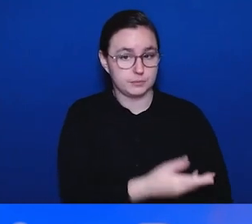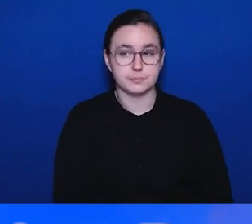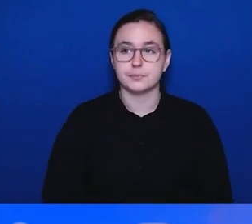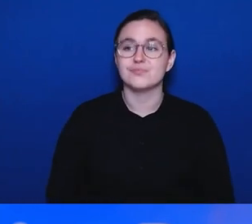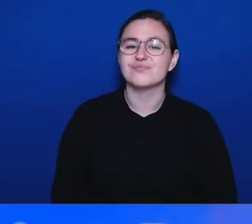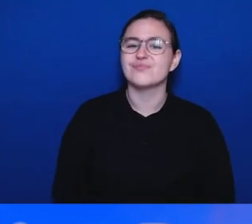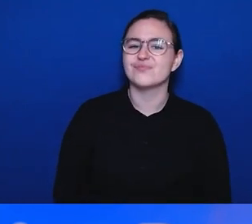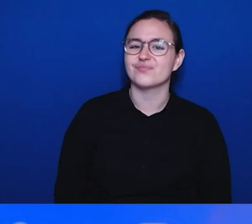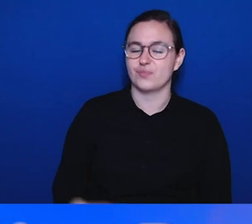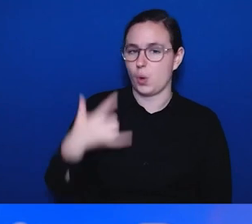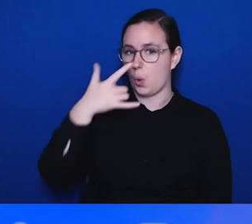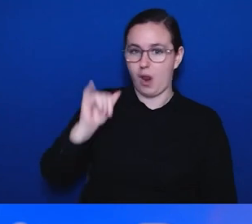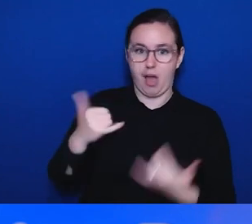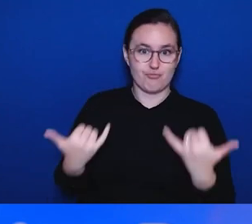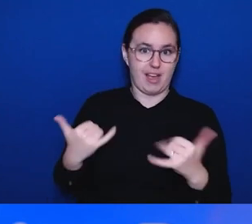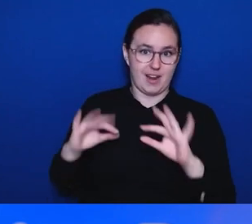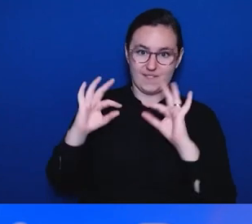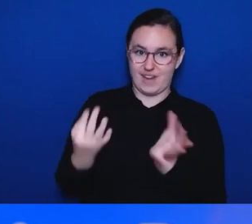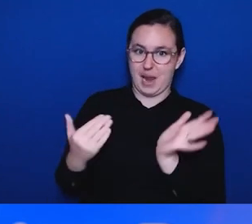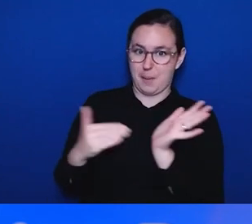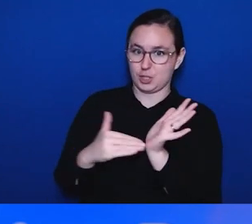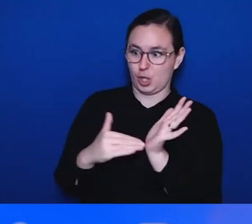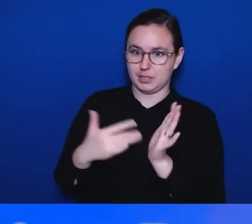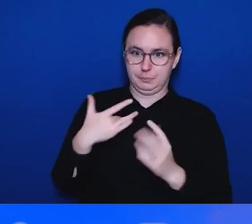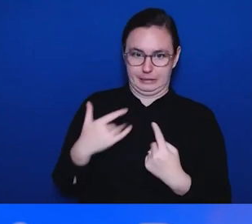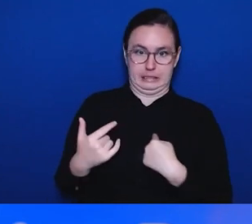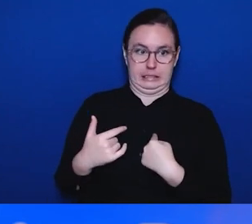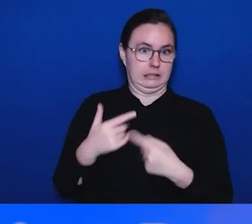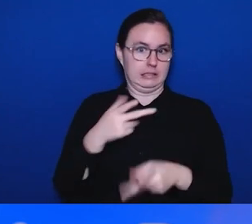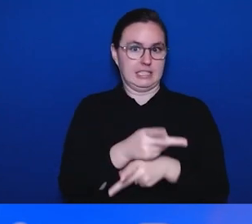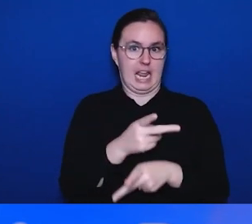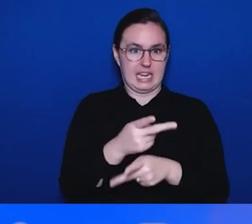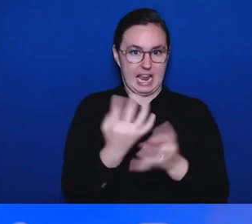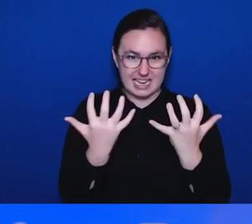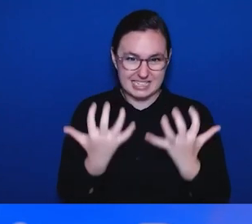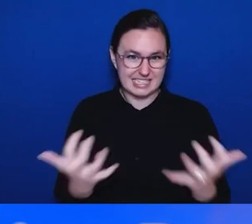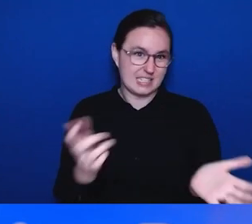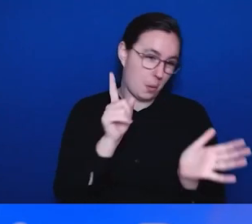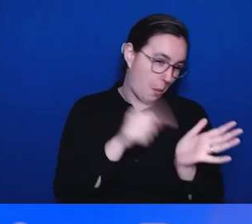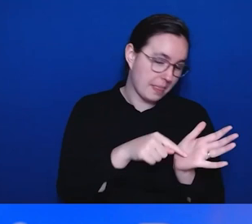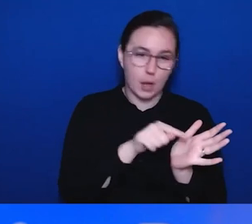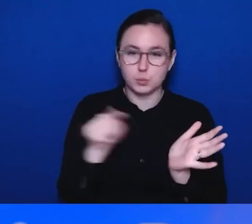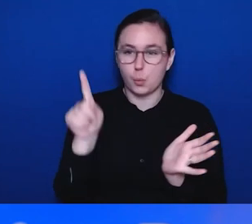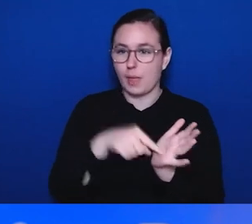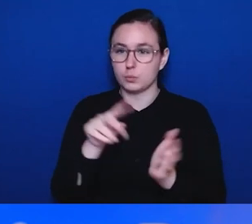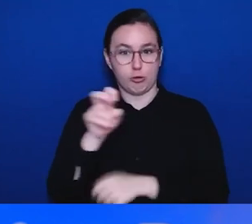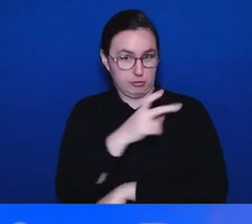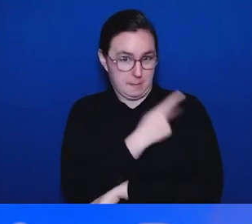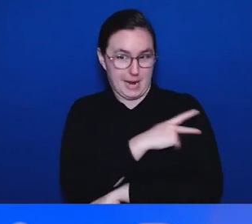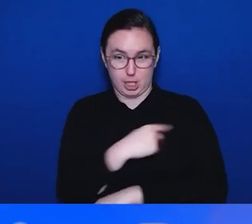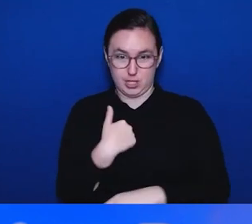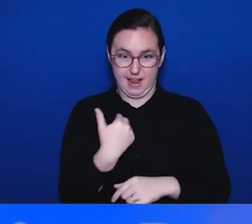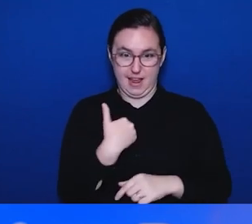Numbers indicate that the in normal scenario, like in BC right now, one physician is taking care of around 1,000 to 1,200 patients.